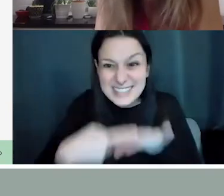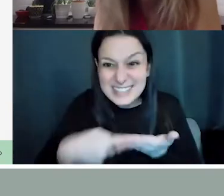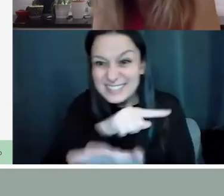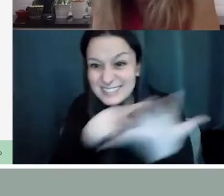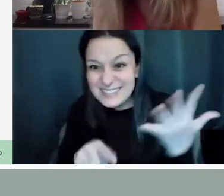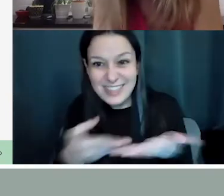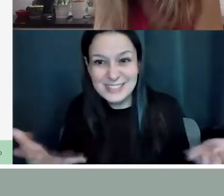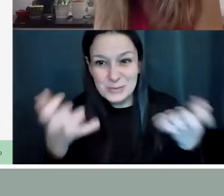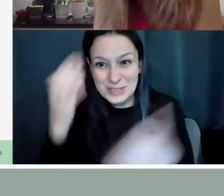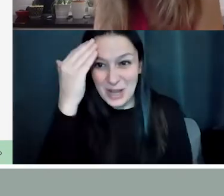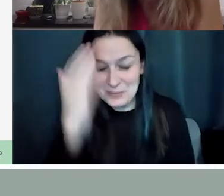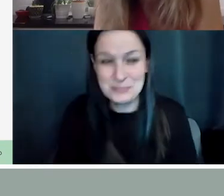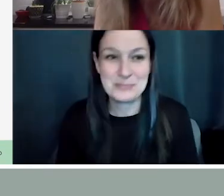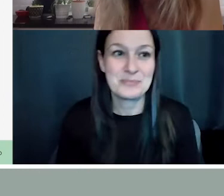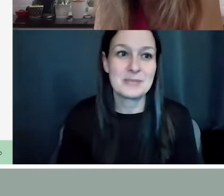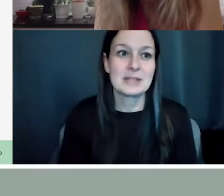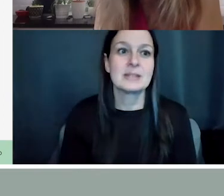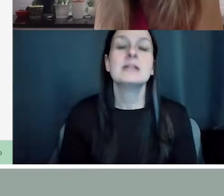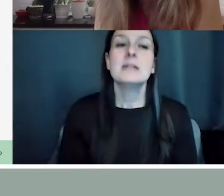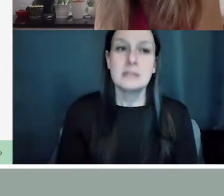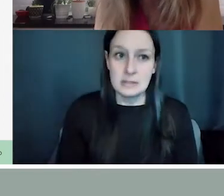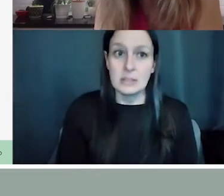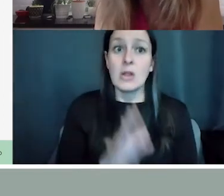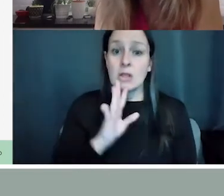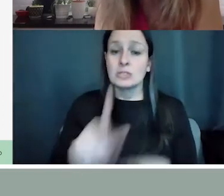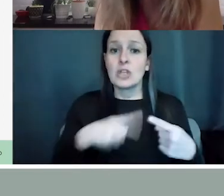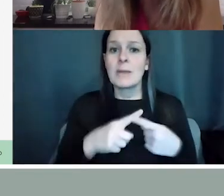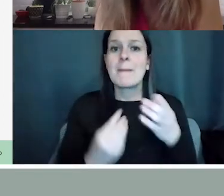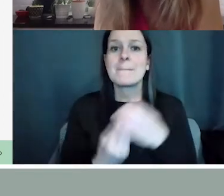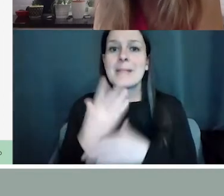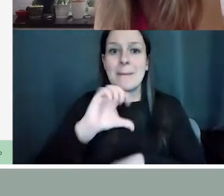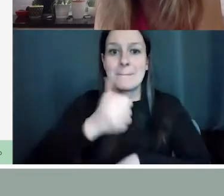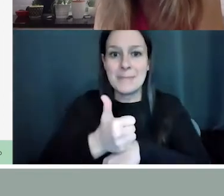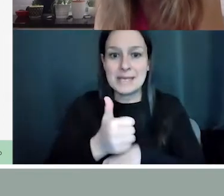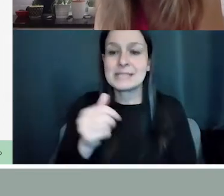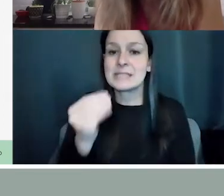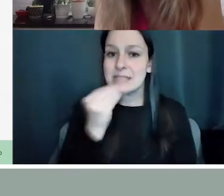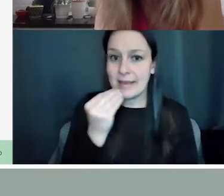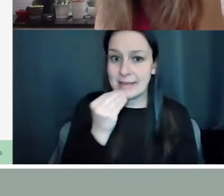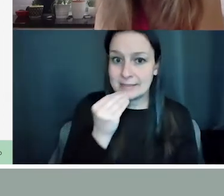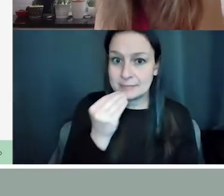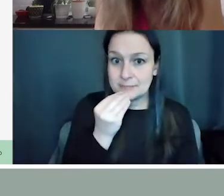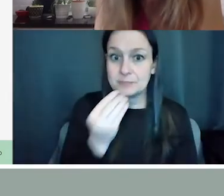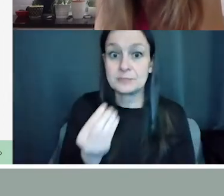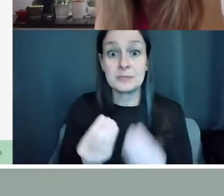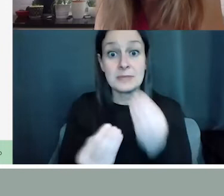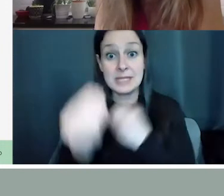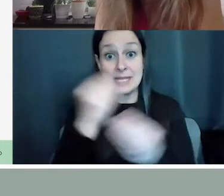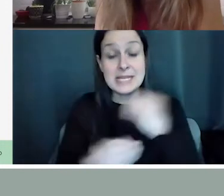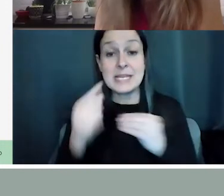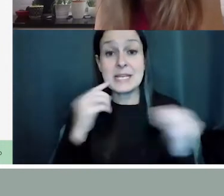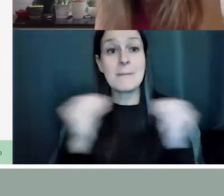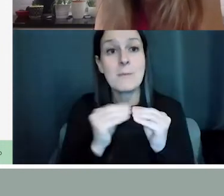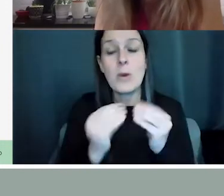to know about. So let's start by talking about plant-based diets. So eating more plant-based foods